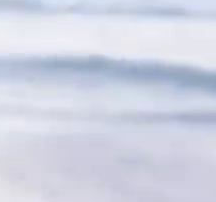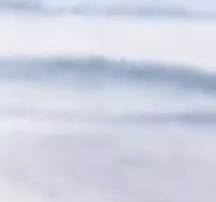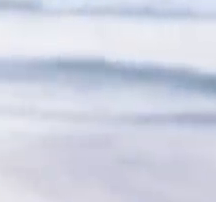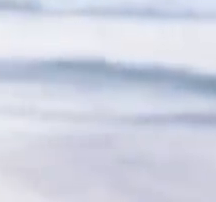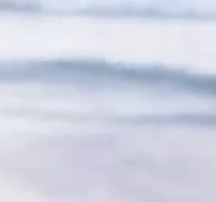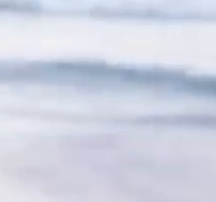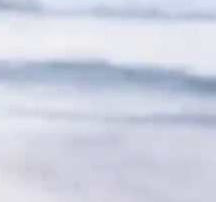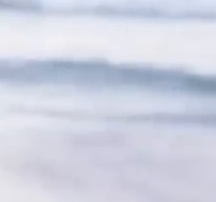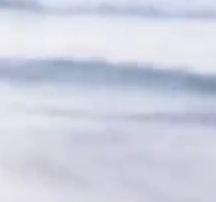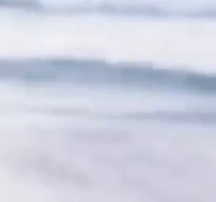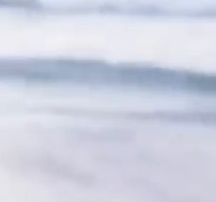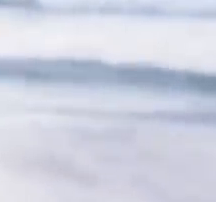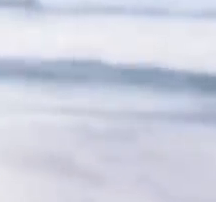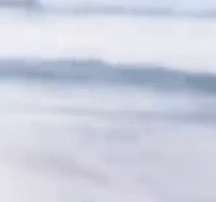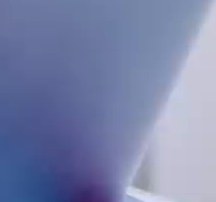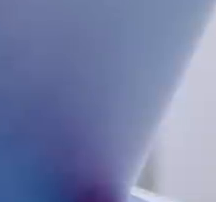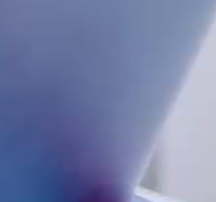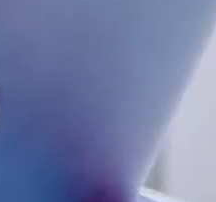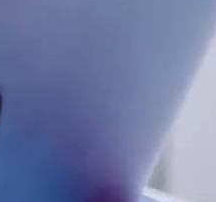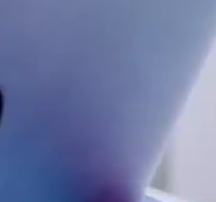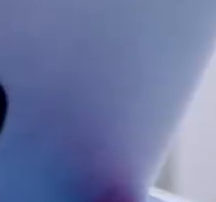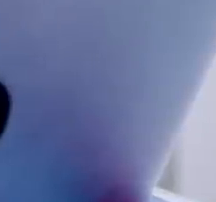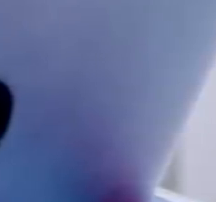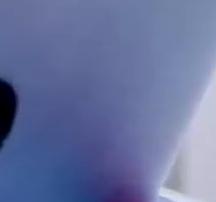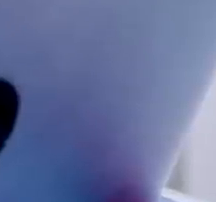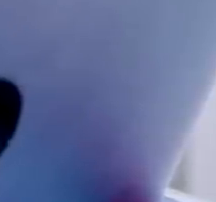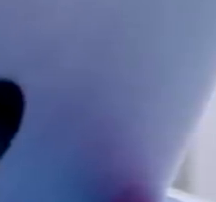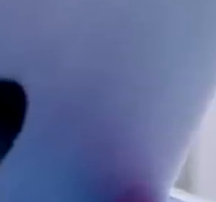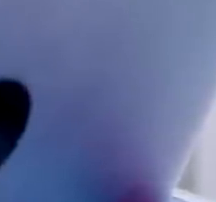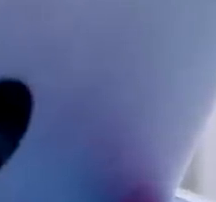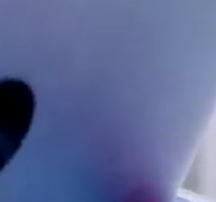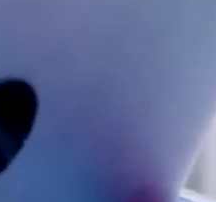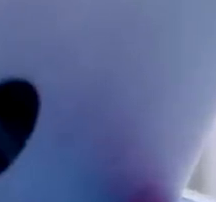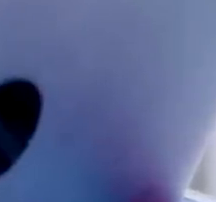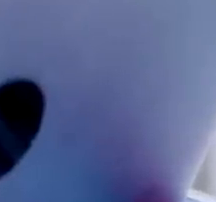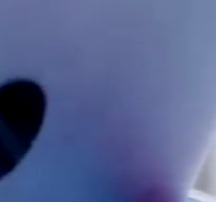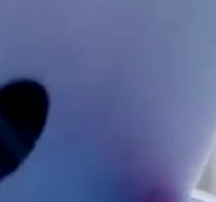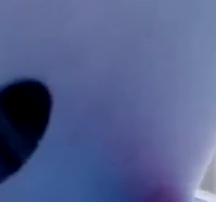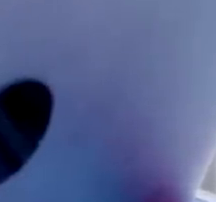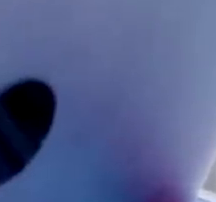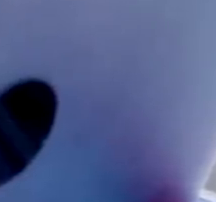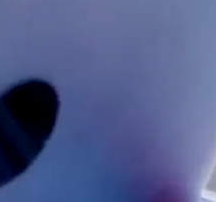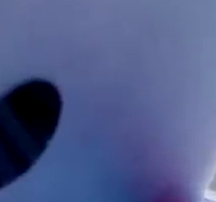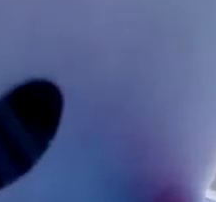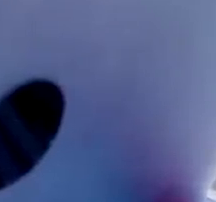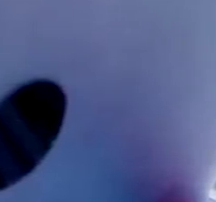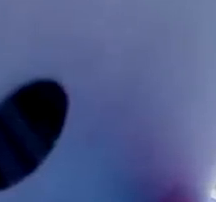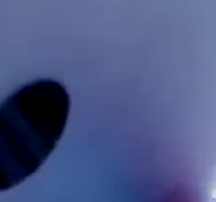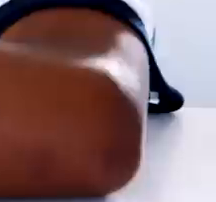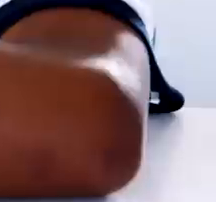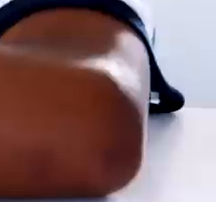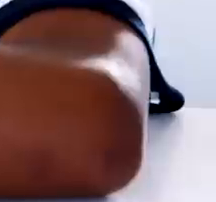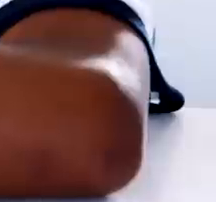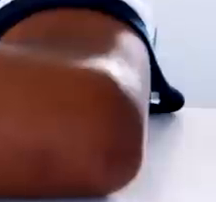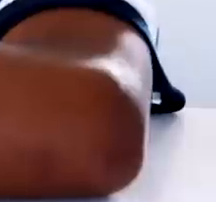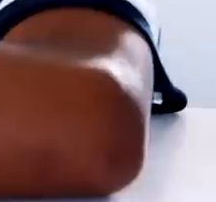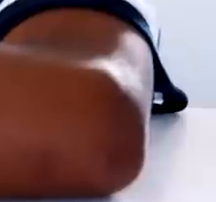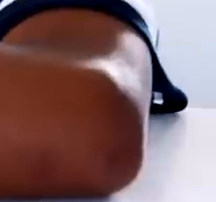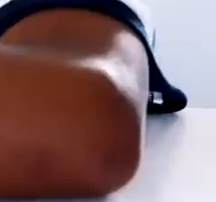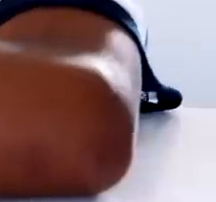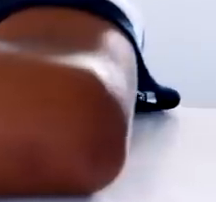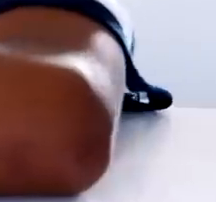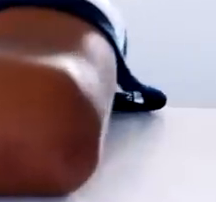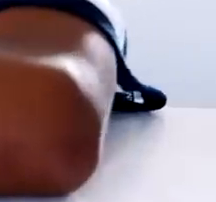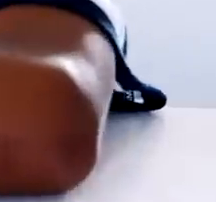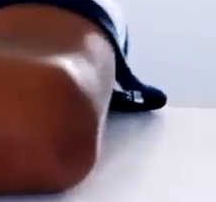classes are designed for each specific age group. We may be temporarily virtual, but our children are still learning and growing in the Lord. Don't let your child